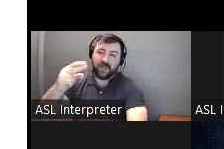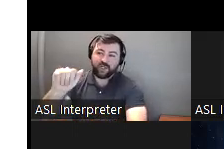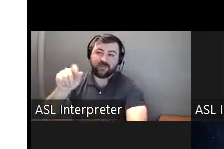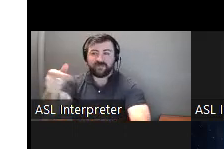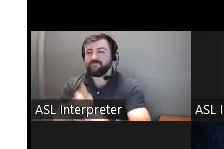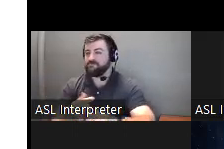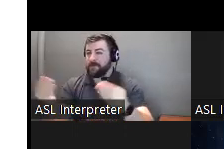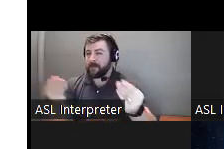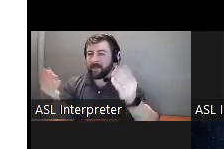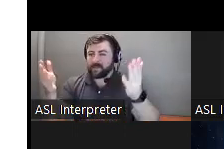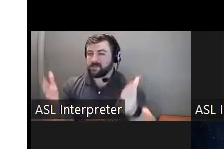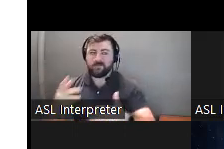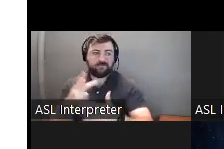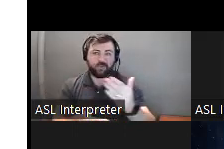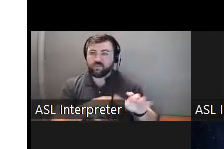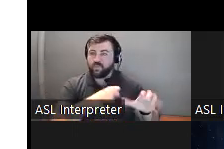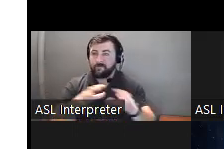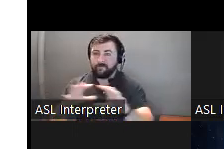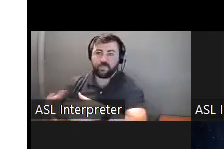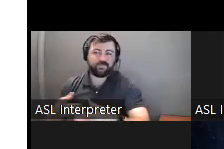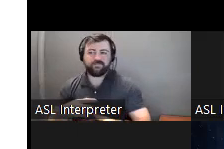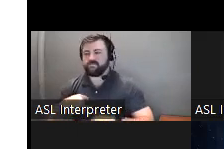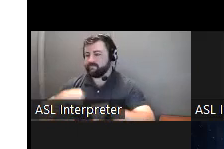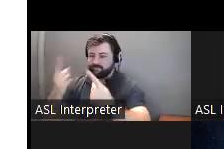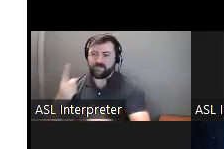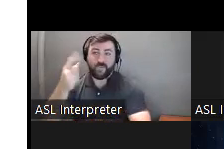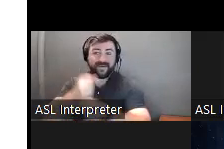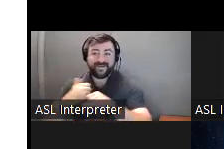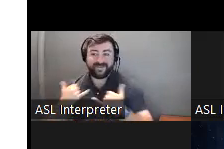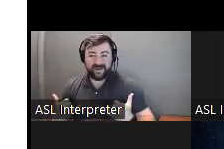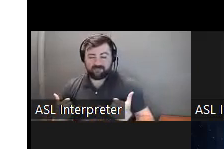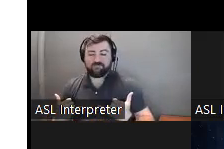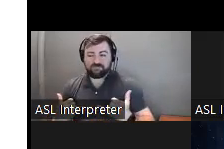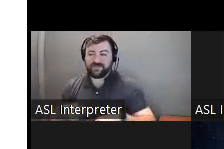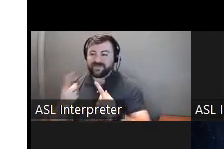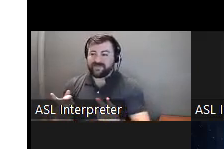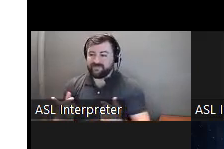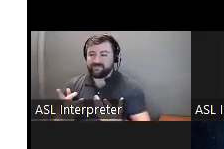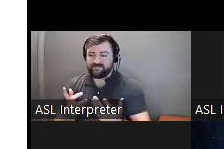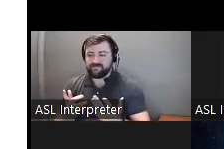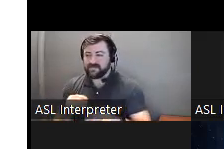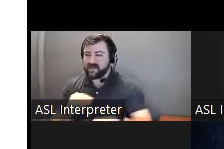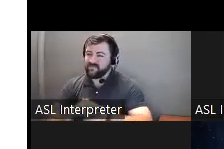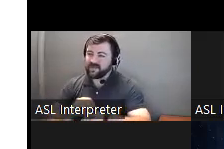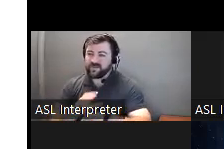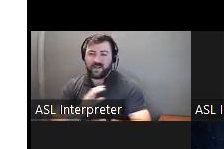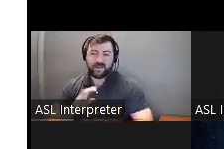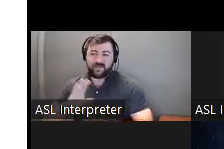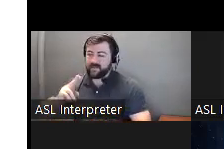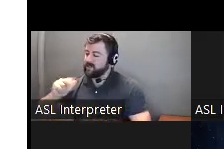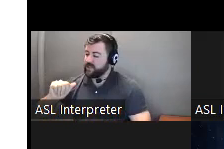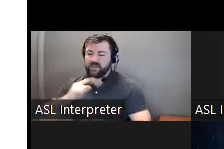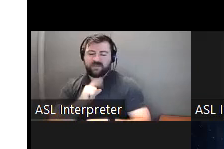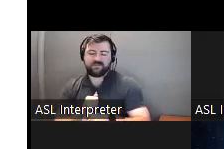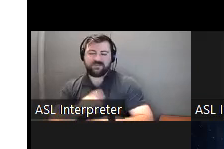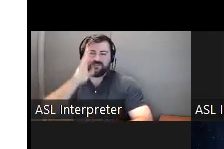liaison between the two groups for a year now, since the advisory council of BHA has been created.